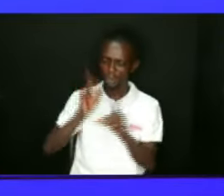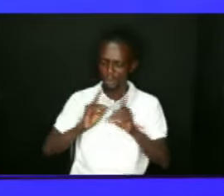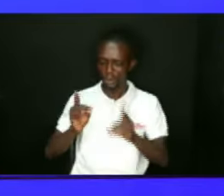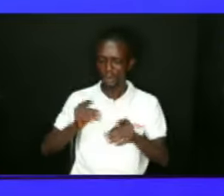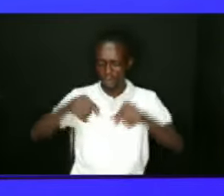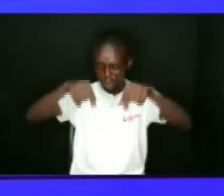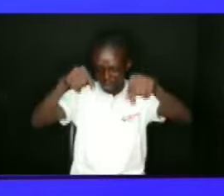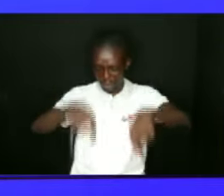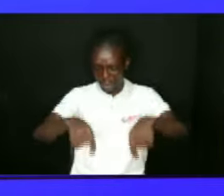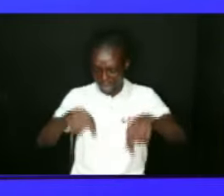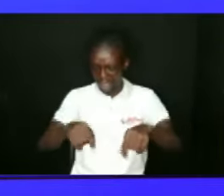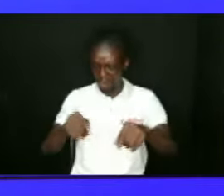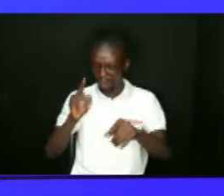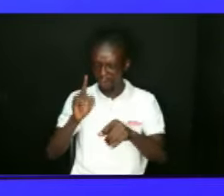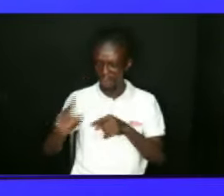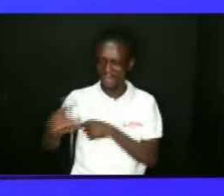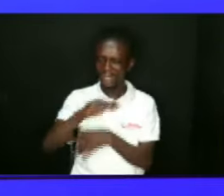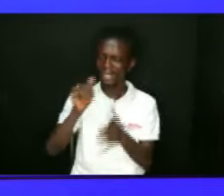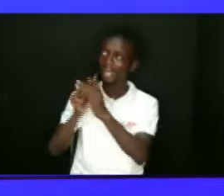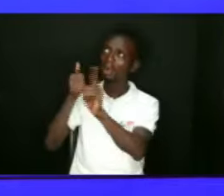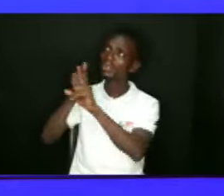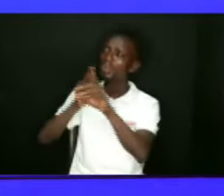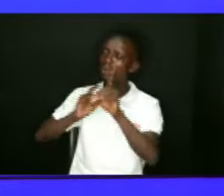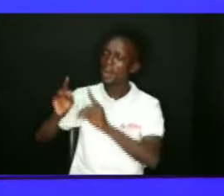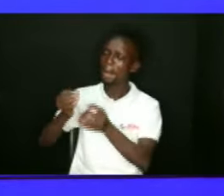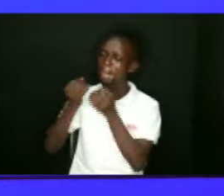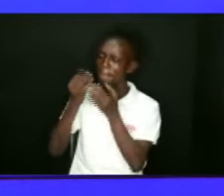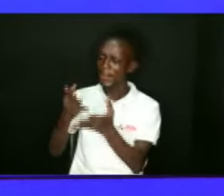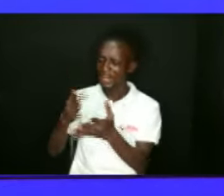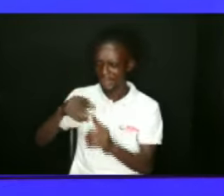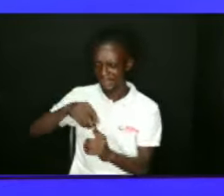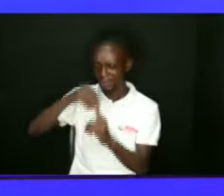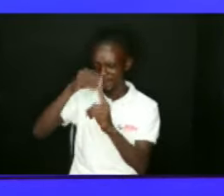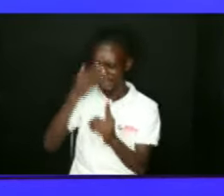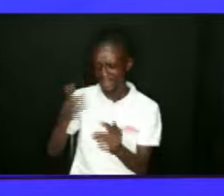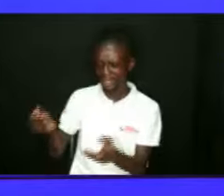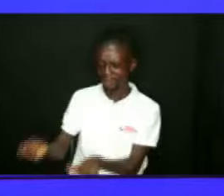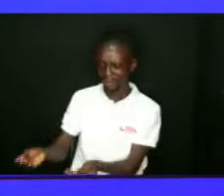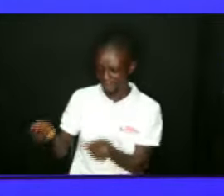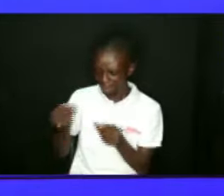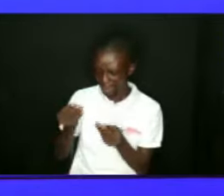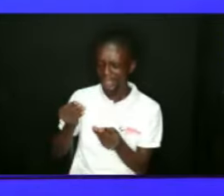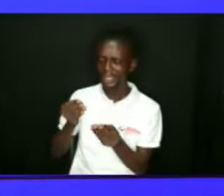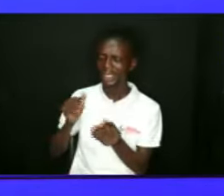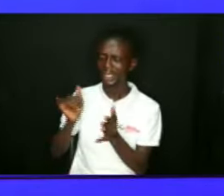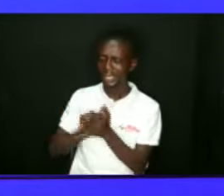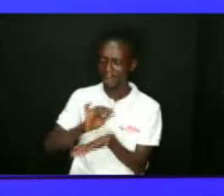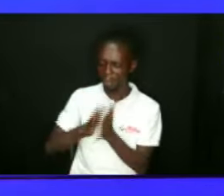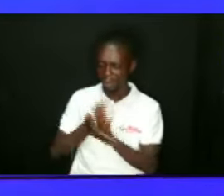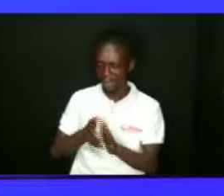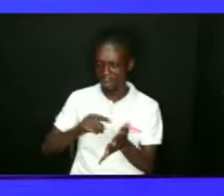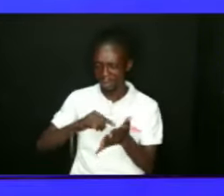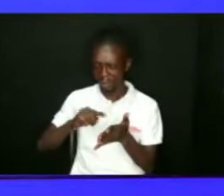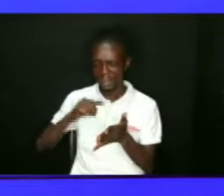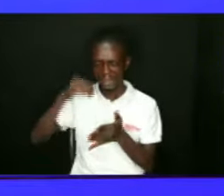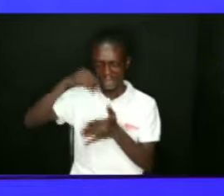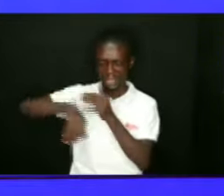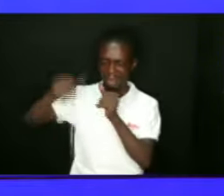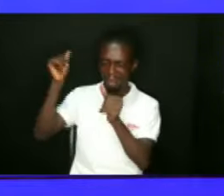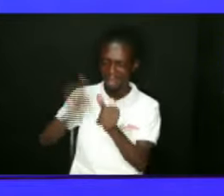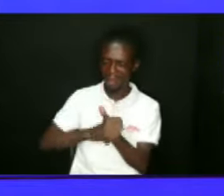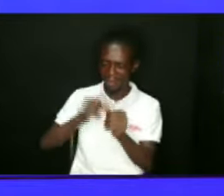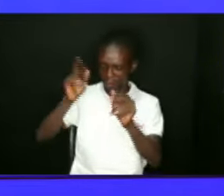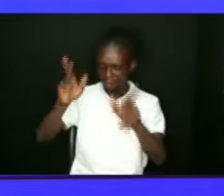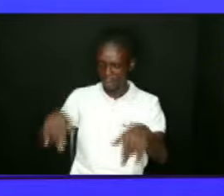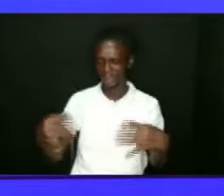those nights you're going to do a very special thing and leave a witness in the life of every hearer and